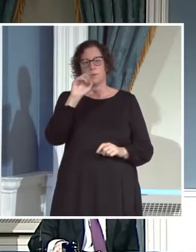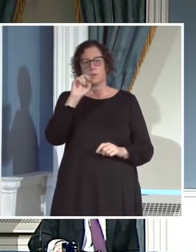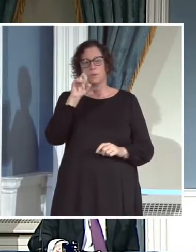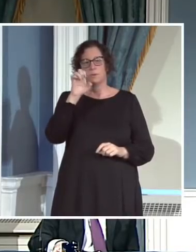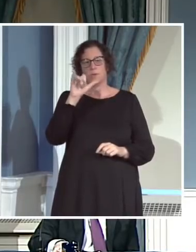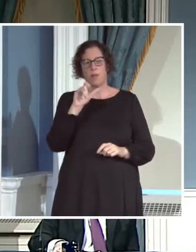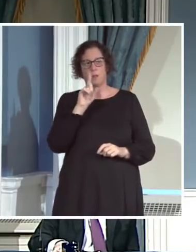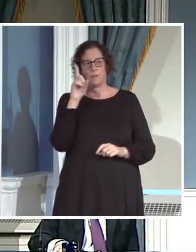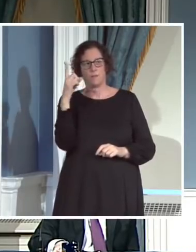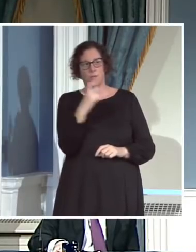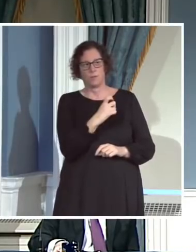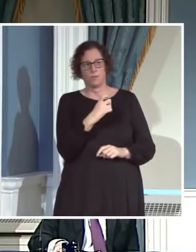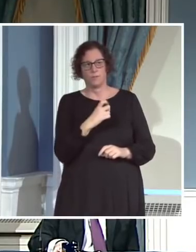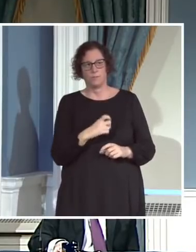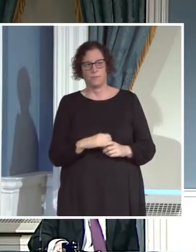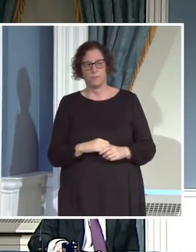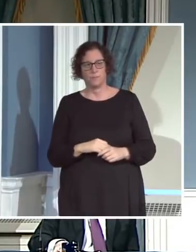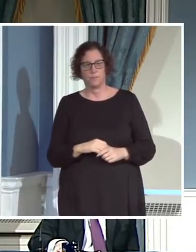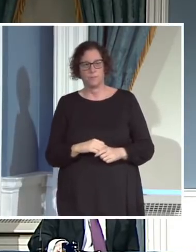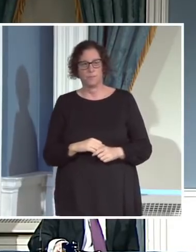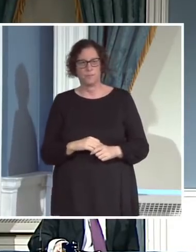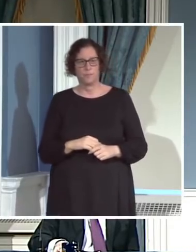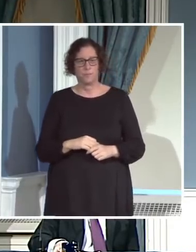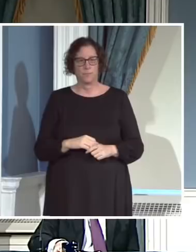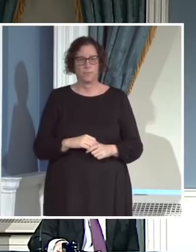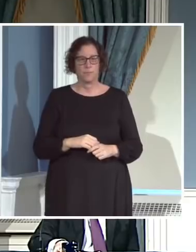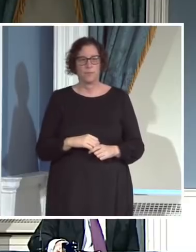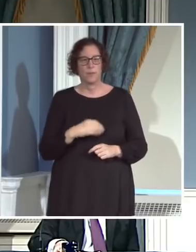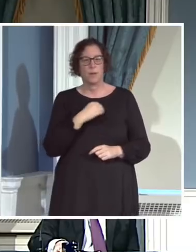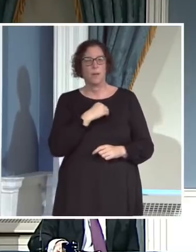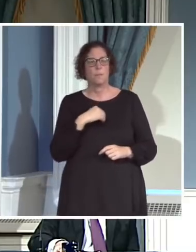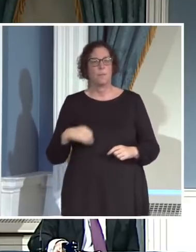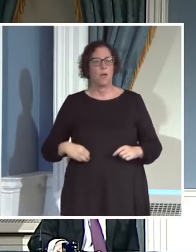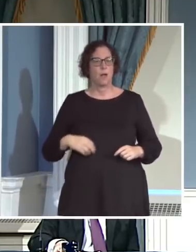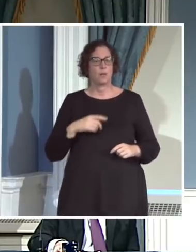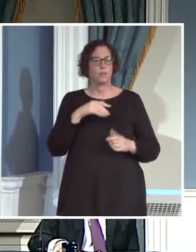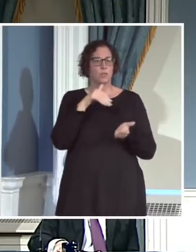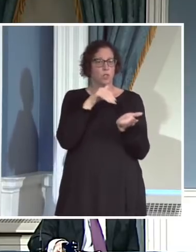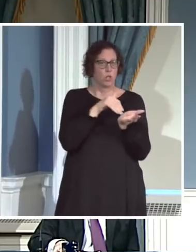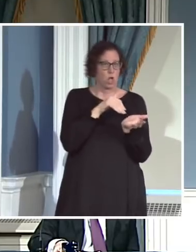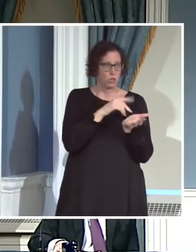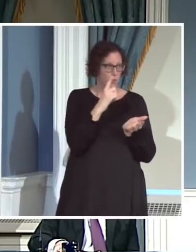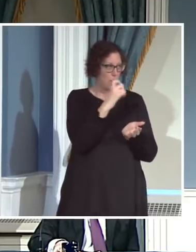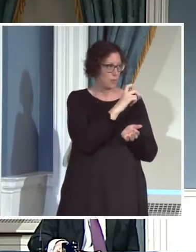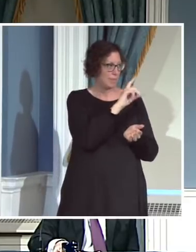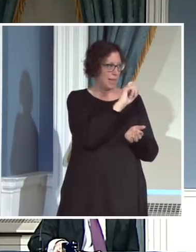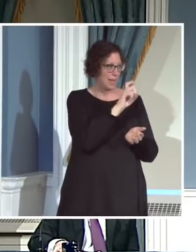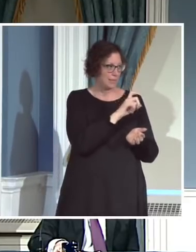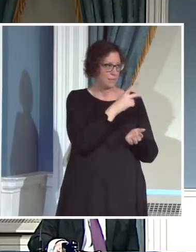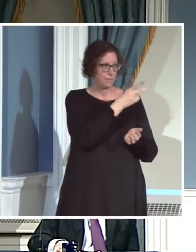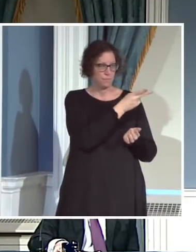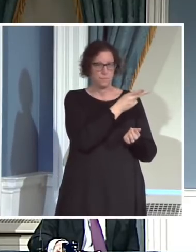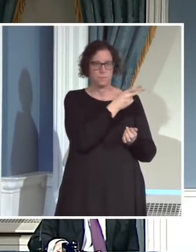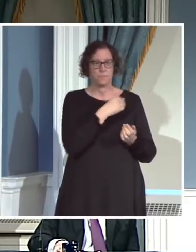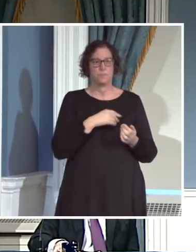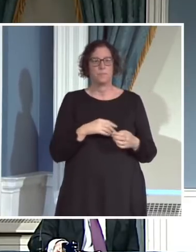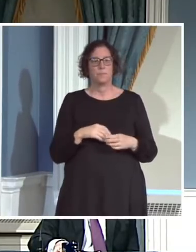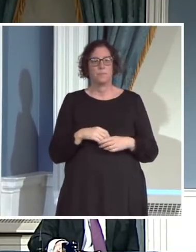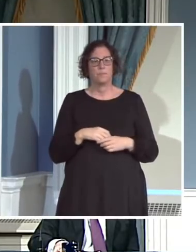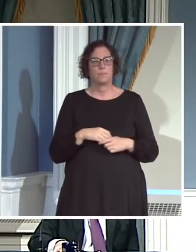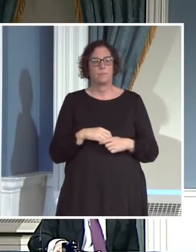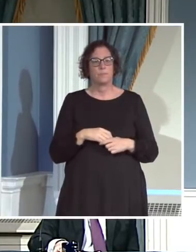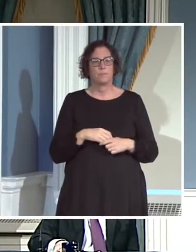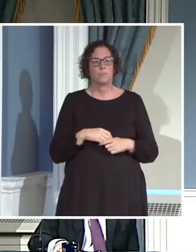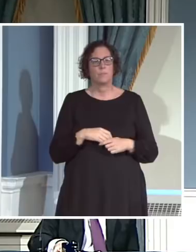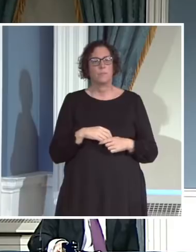So you and Dr. Katz outline your surge plan for all of the public hospitals in the 4 boroughs, but you didn't mention any plan for